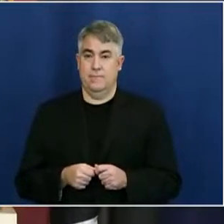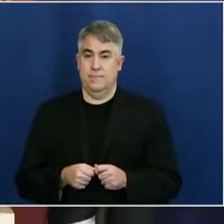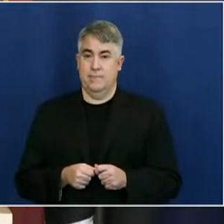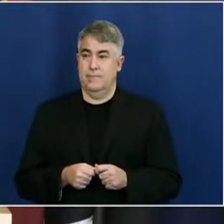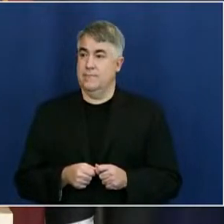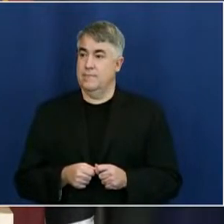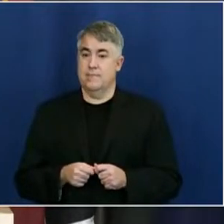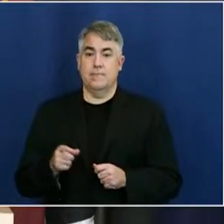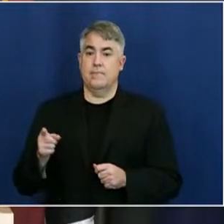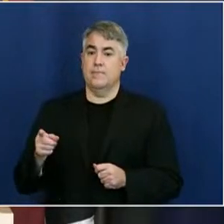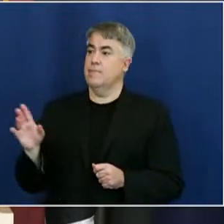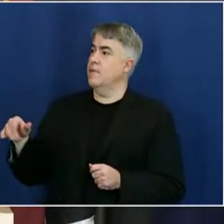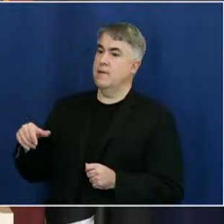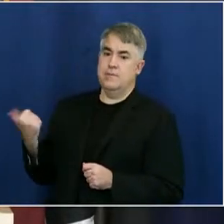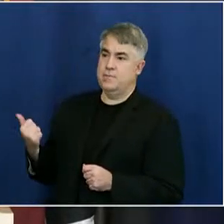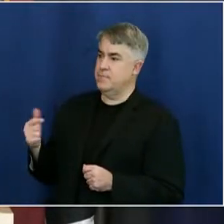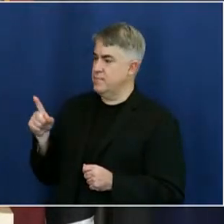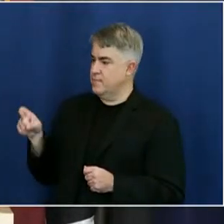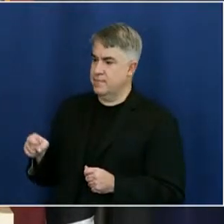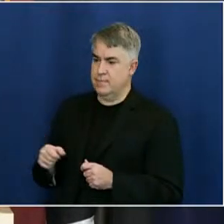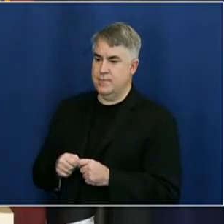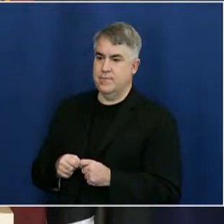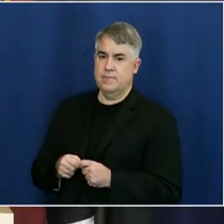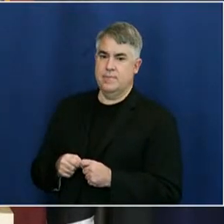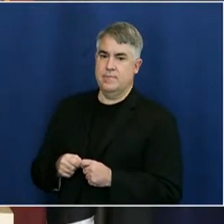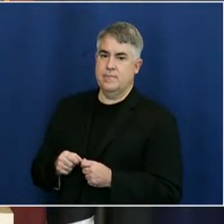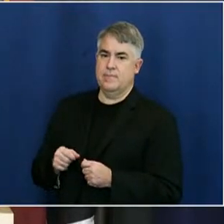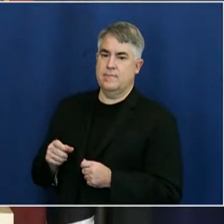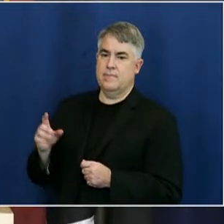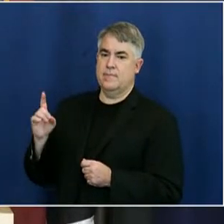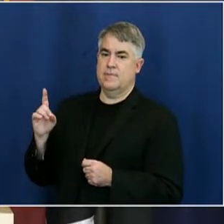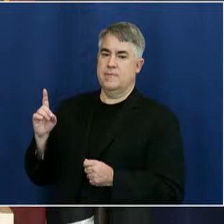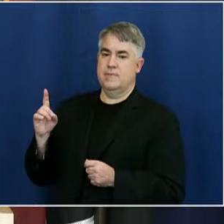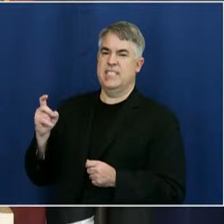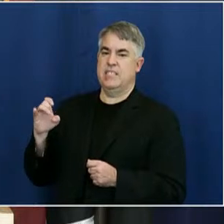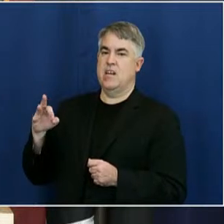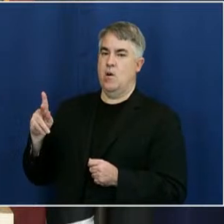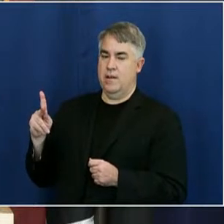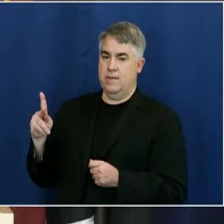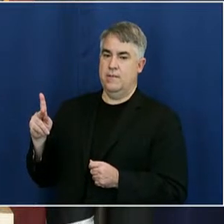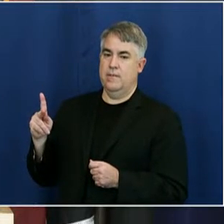Let's go to our next question. This next question is from Derek Stahl with 10 News.